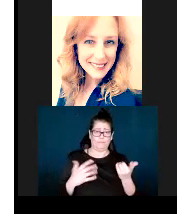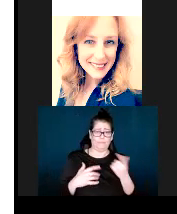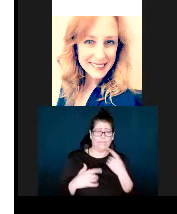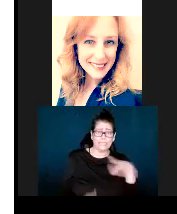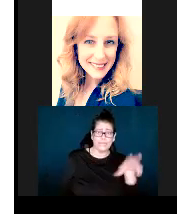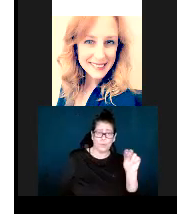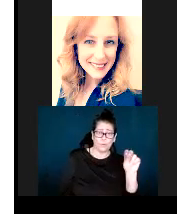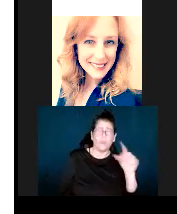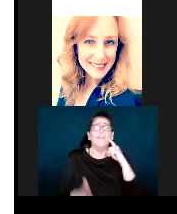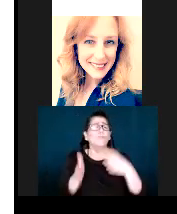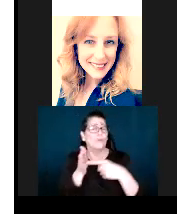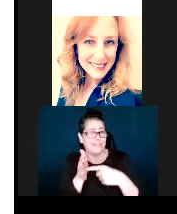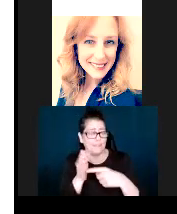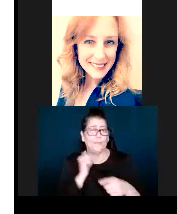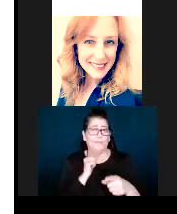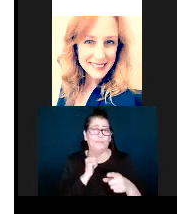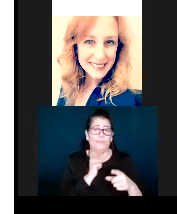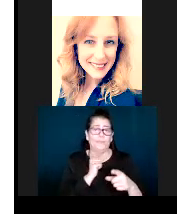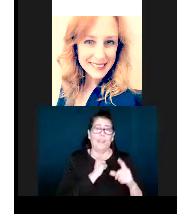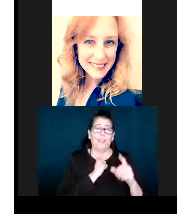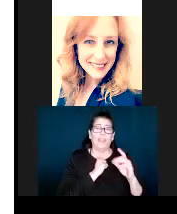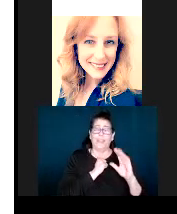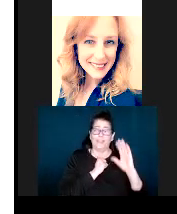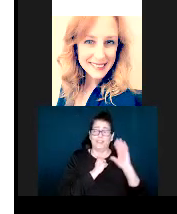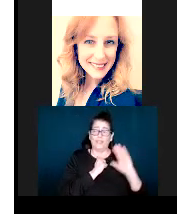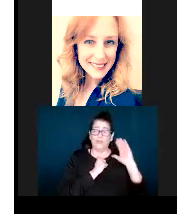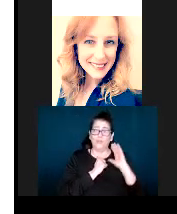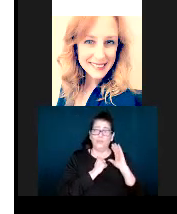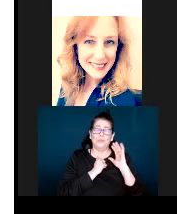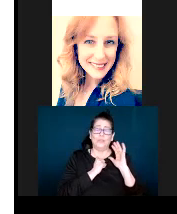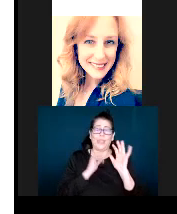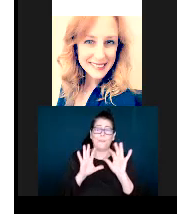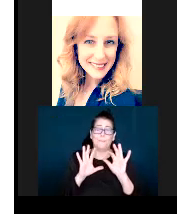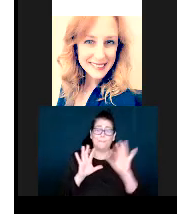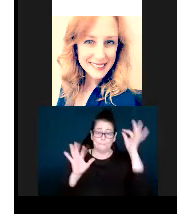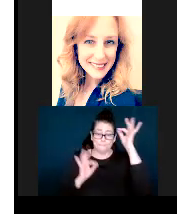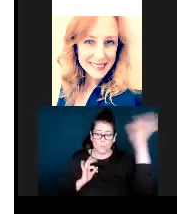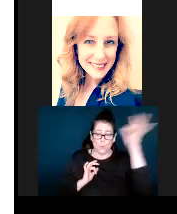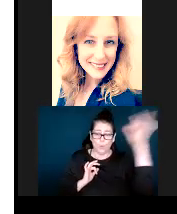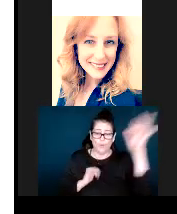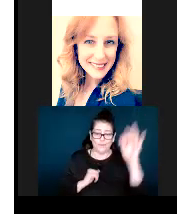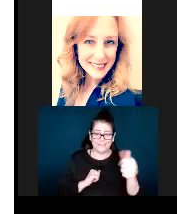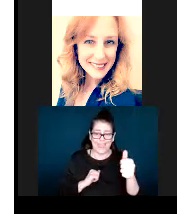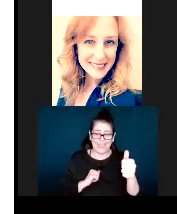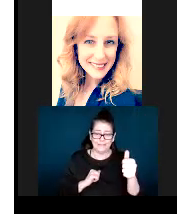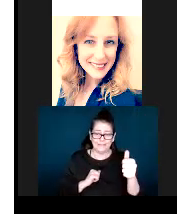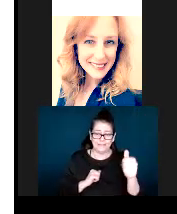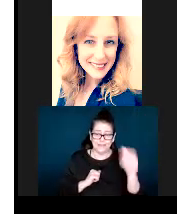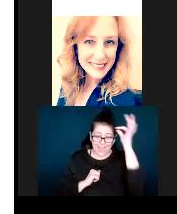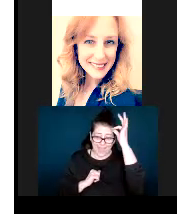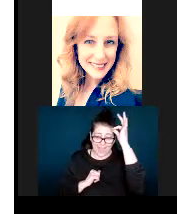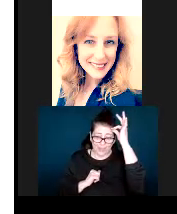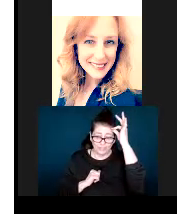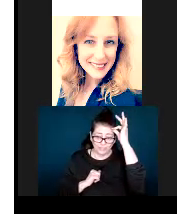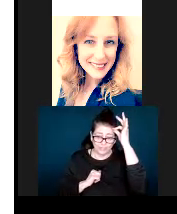kind of an example. They used to pull like 10 hairs out of the head of survivors. They don't do that anymore, but they used to